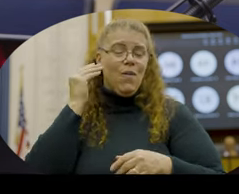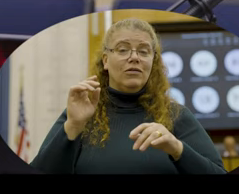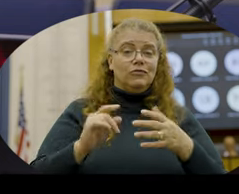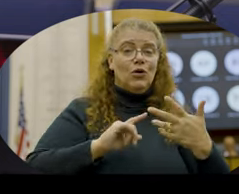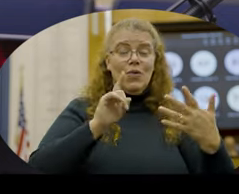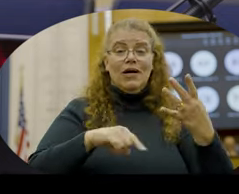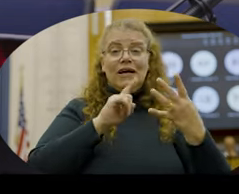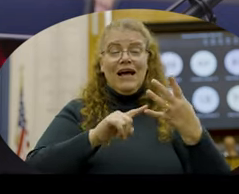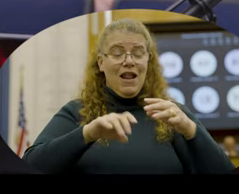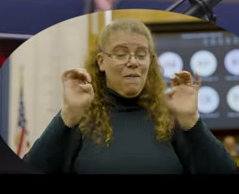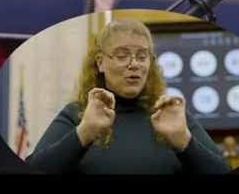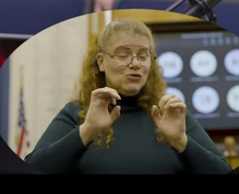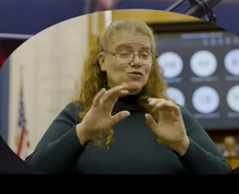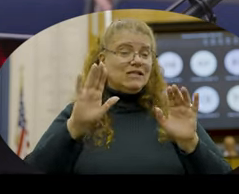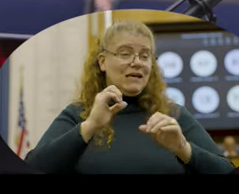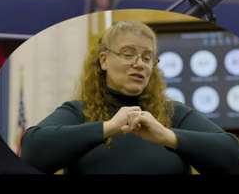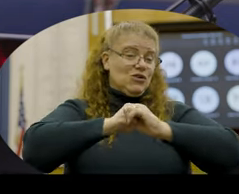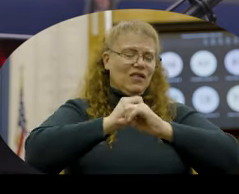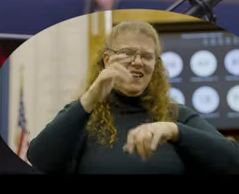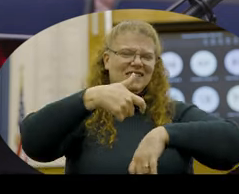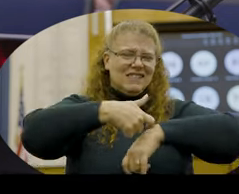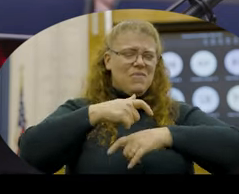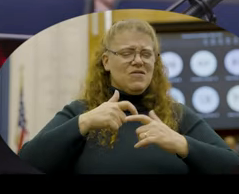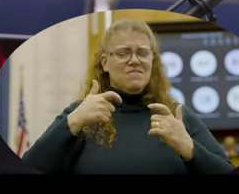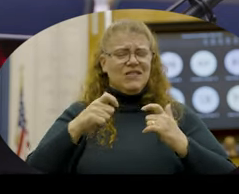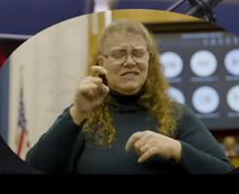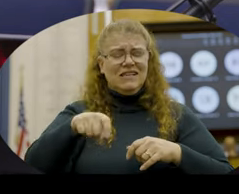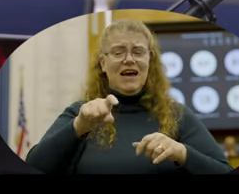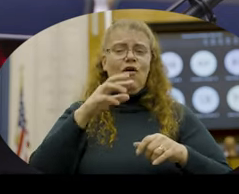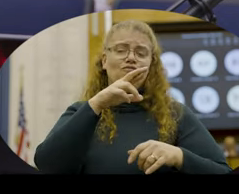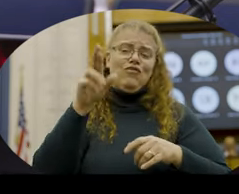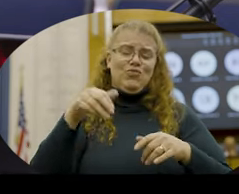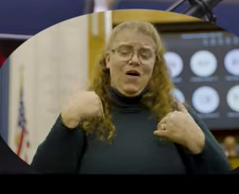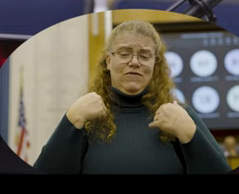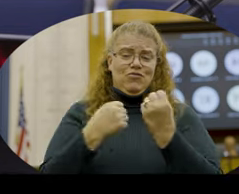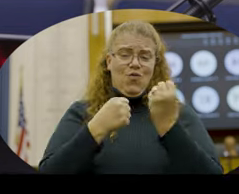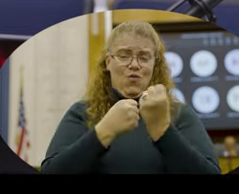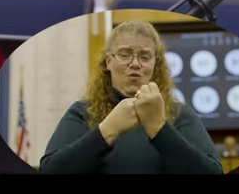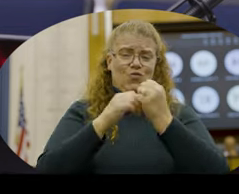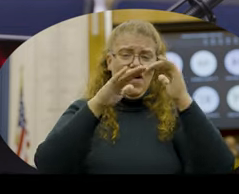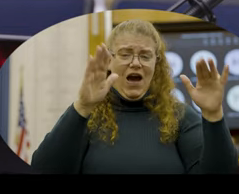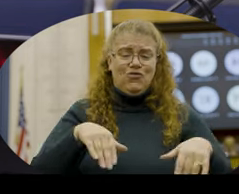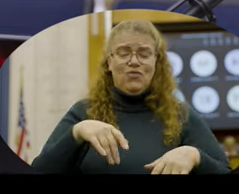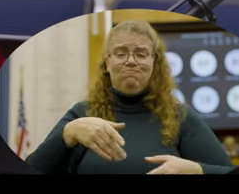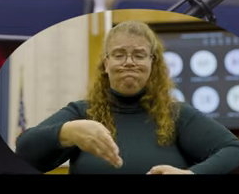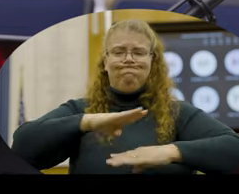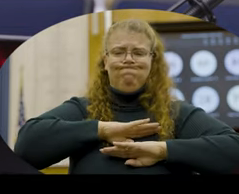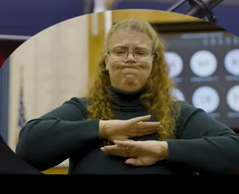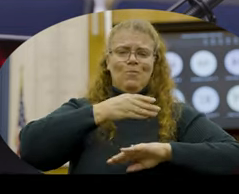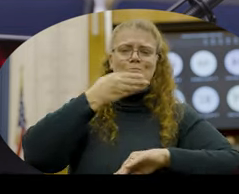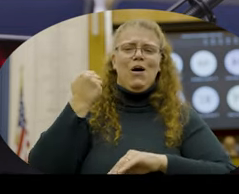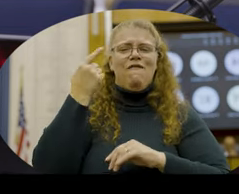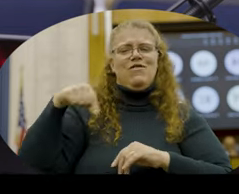in the time of greatest need. Richmonders will have the support to choose the housing option that is best for